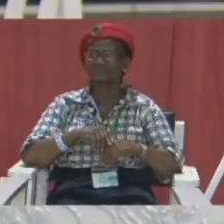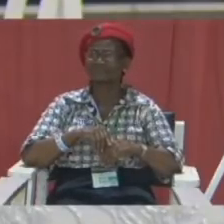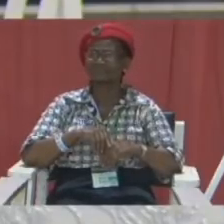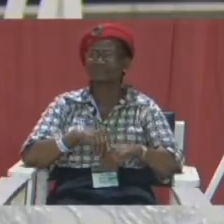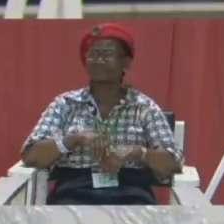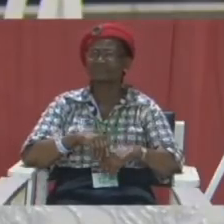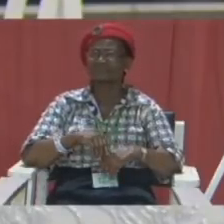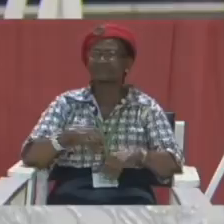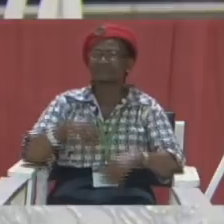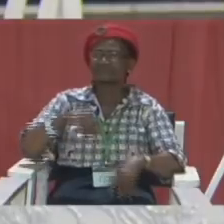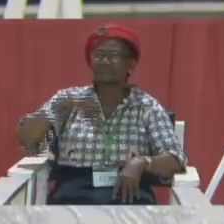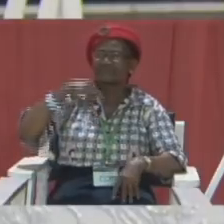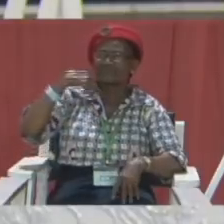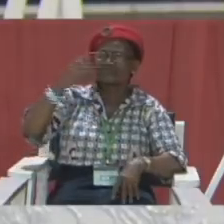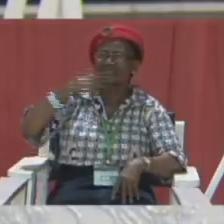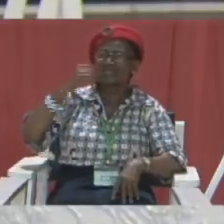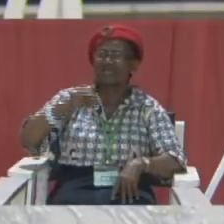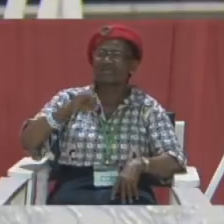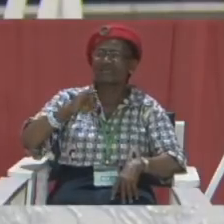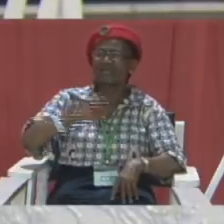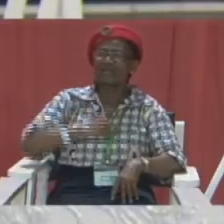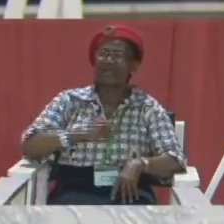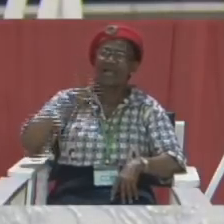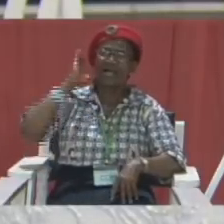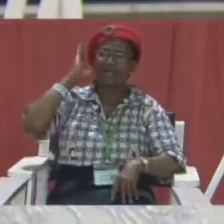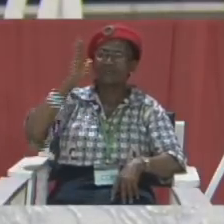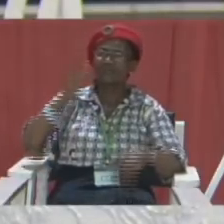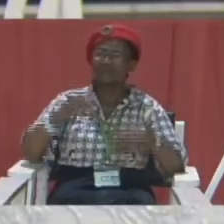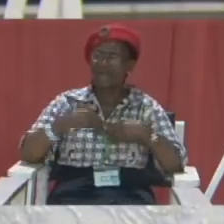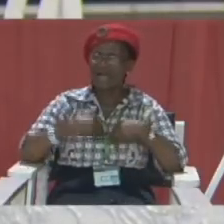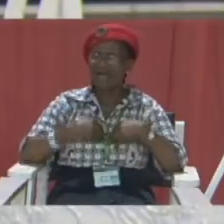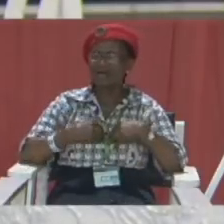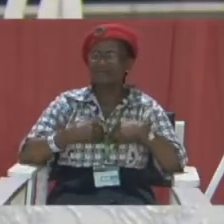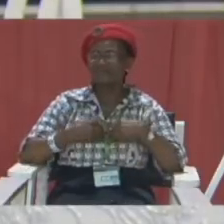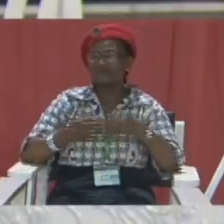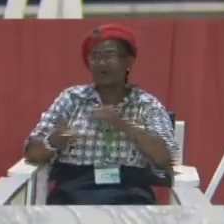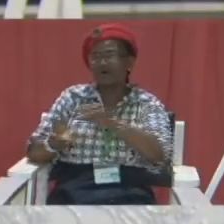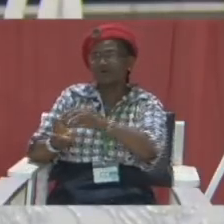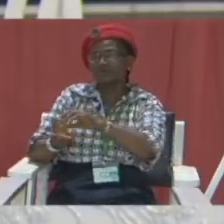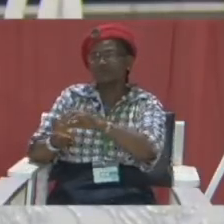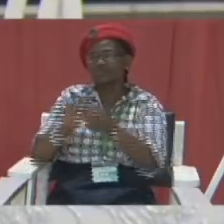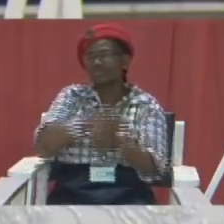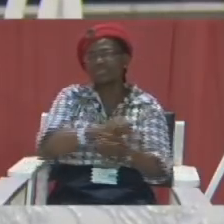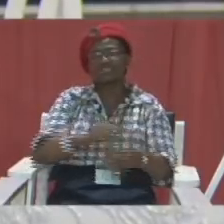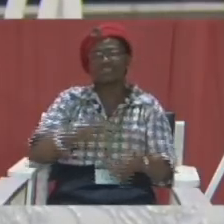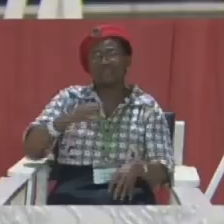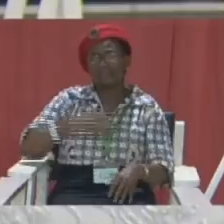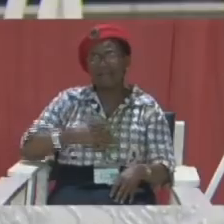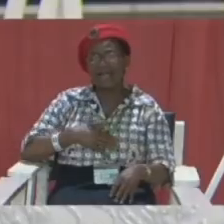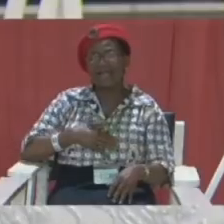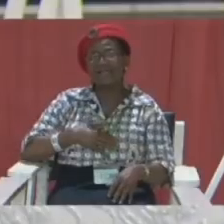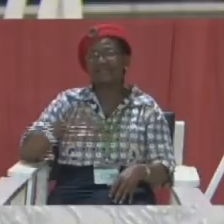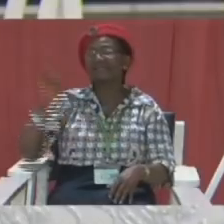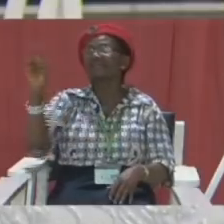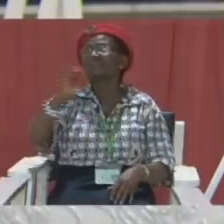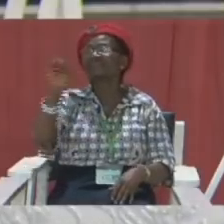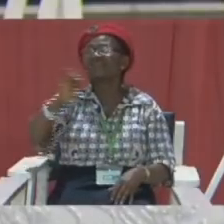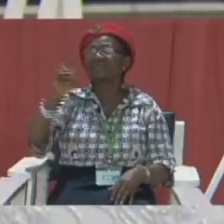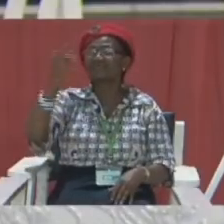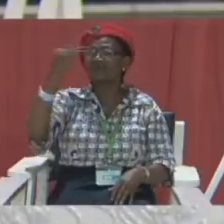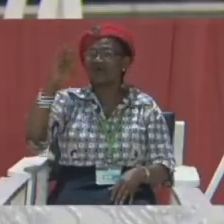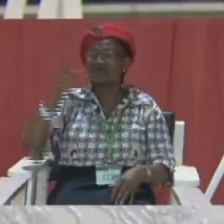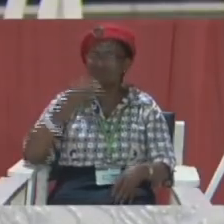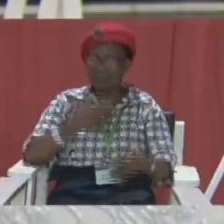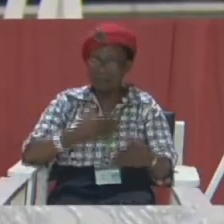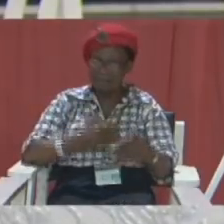had changed my day of birth, I would have become 50 earlier. Ito ba je pe mo paro ojo tan bi mi ni ba ti di omo 50 odun seyin.